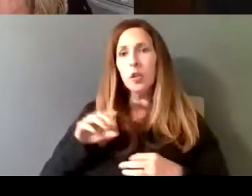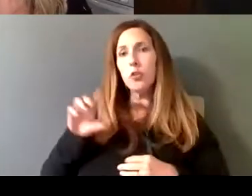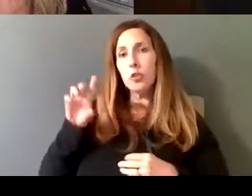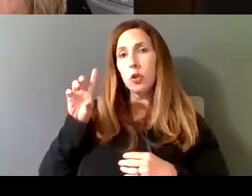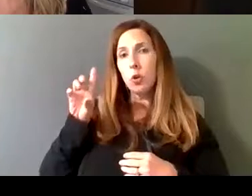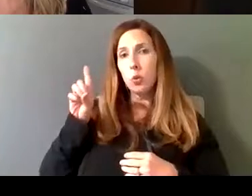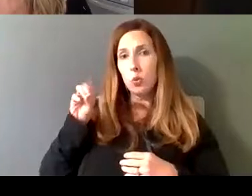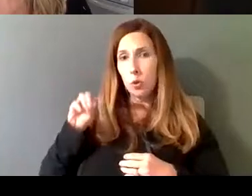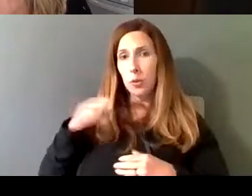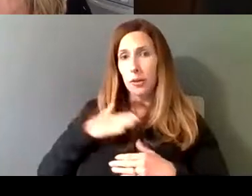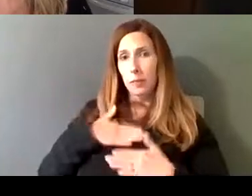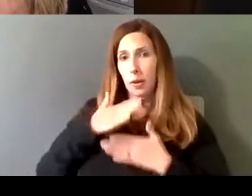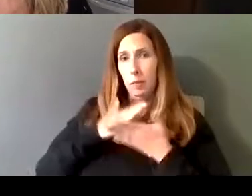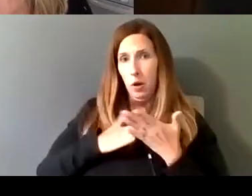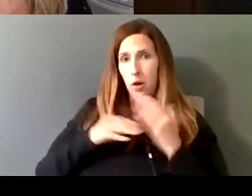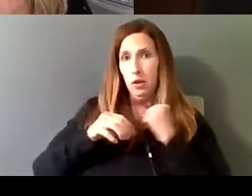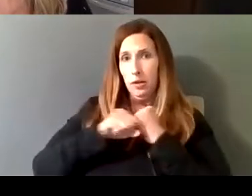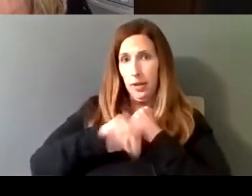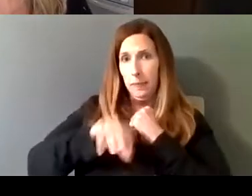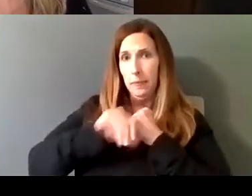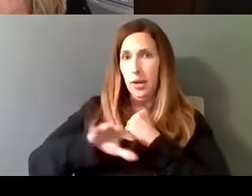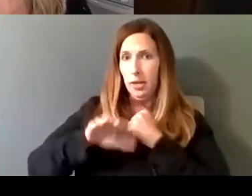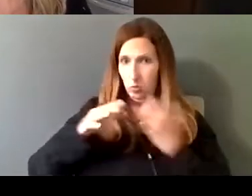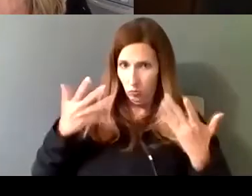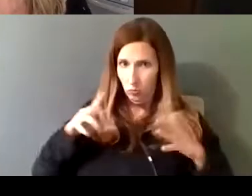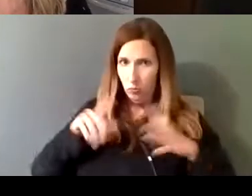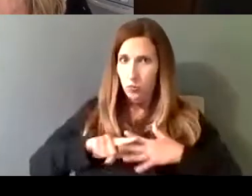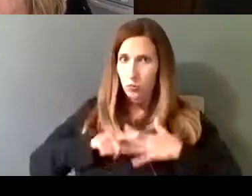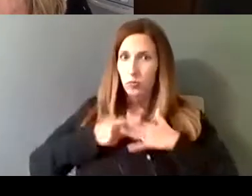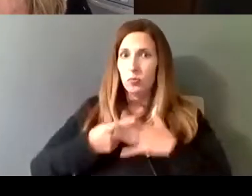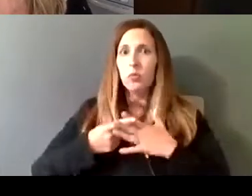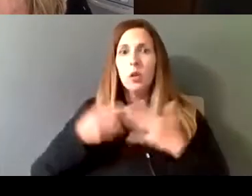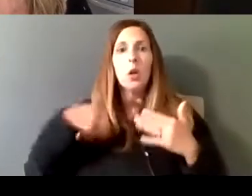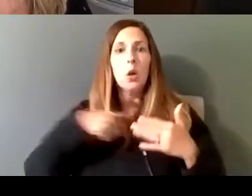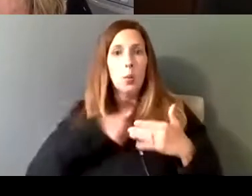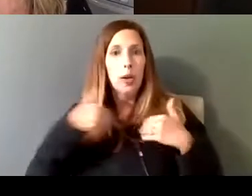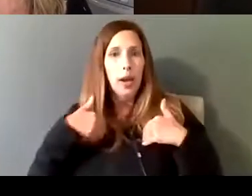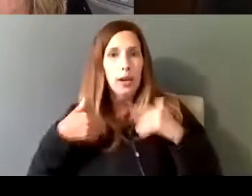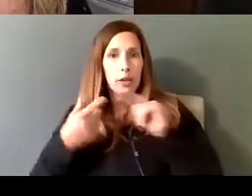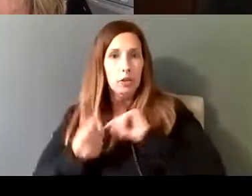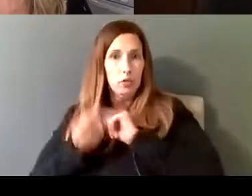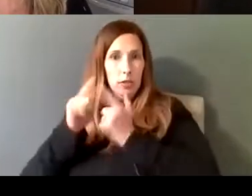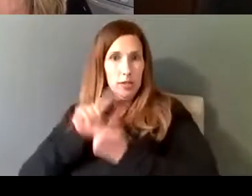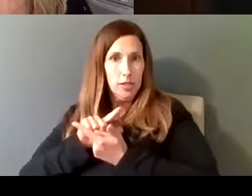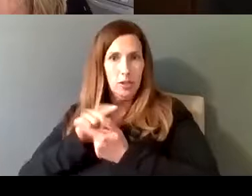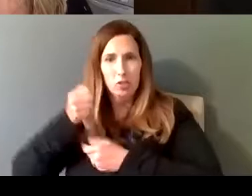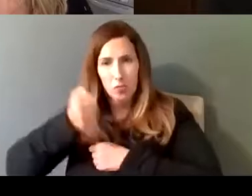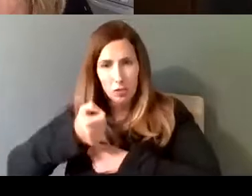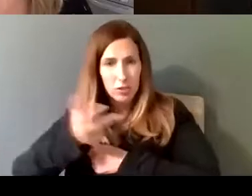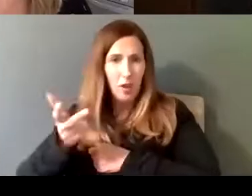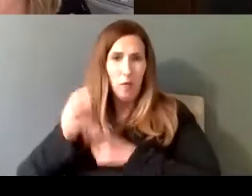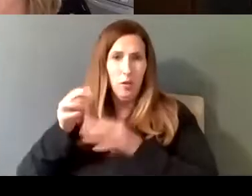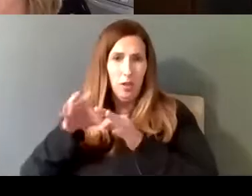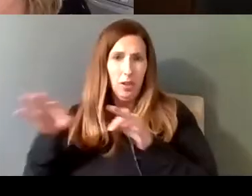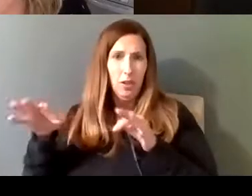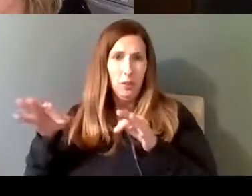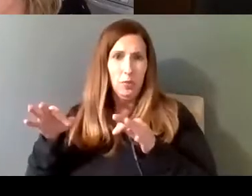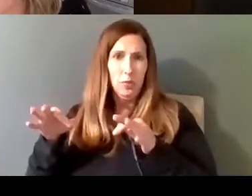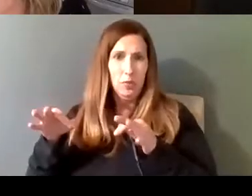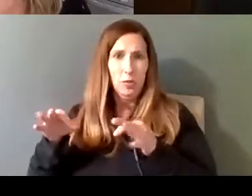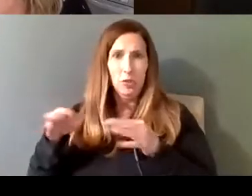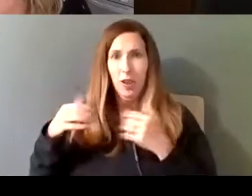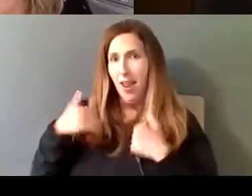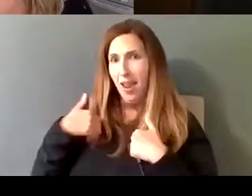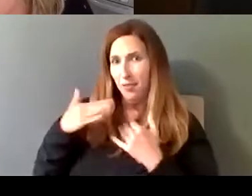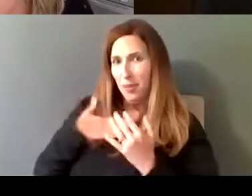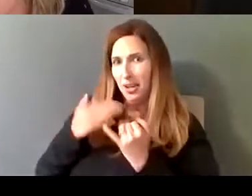was launched, and we actually had translation in several languages. I'm going to have my cheat sheet here